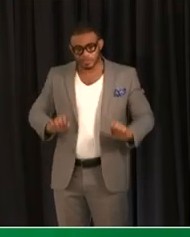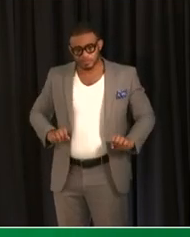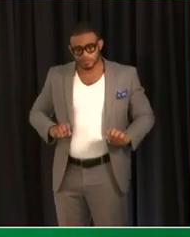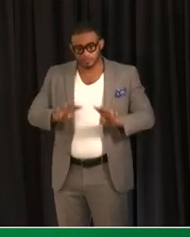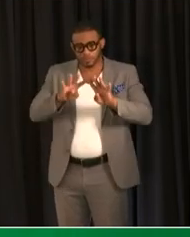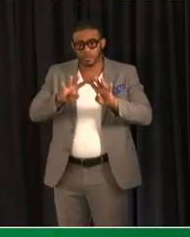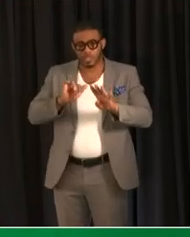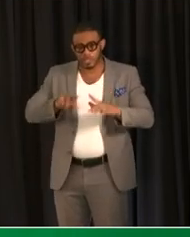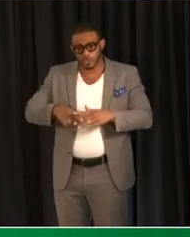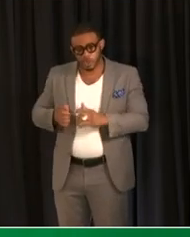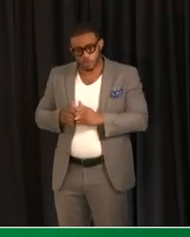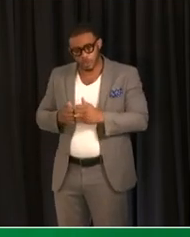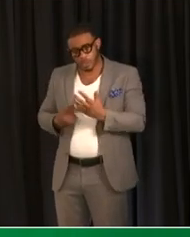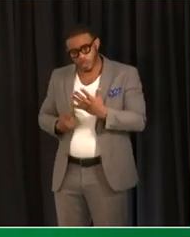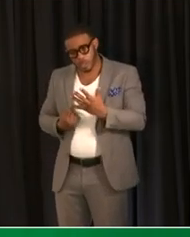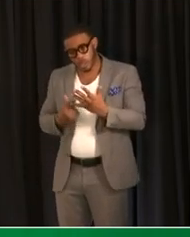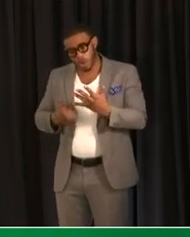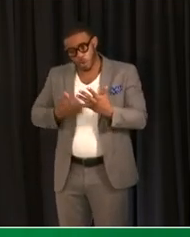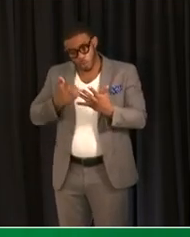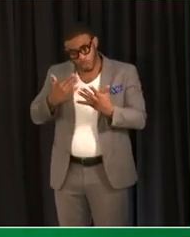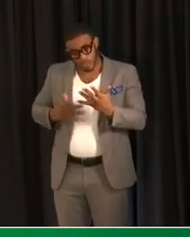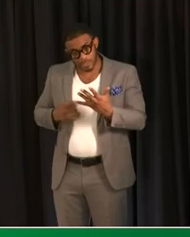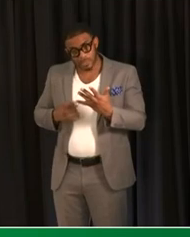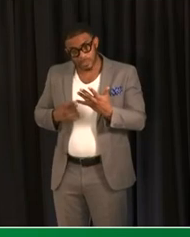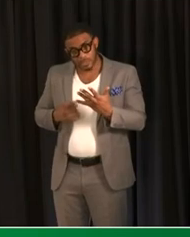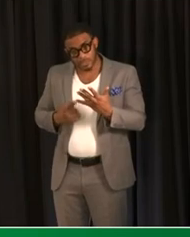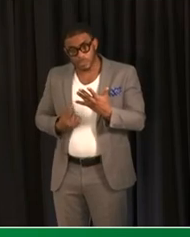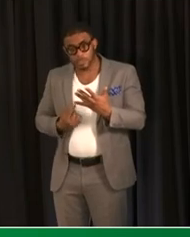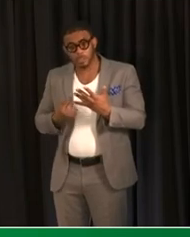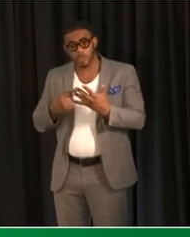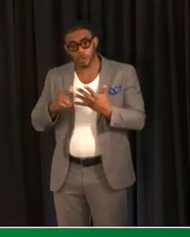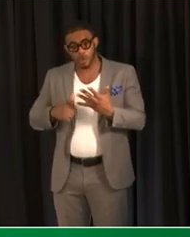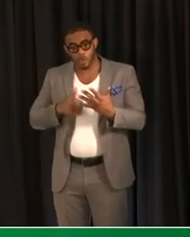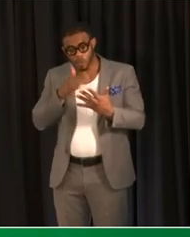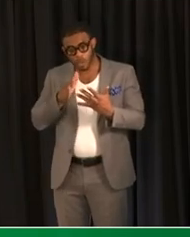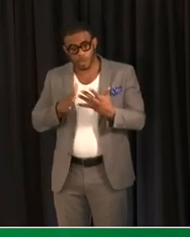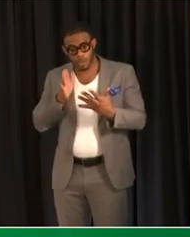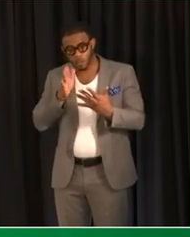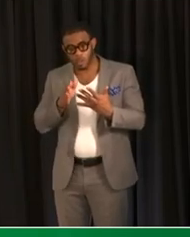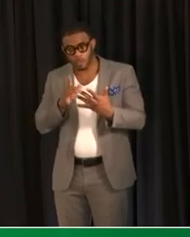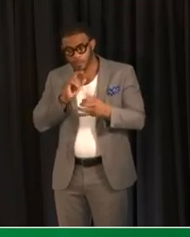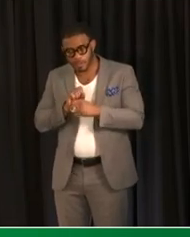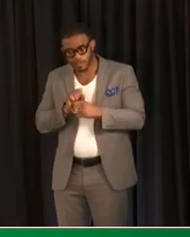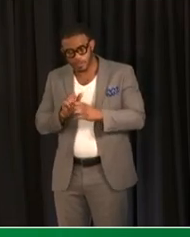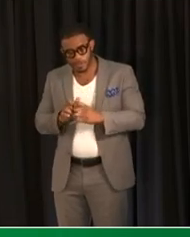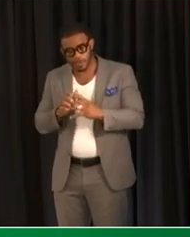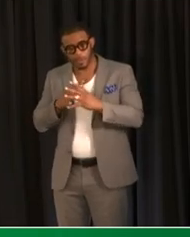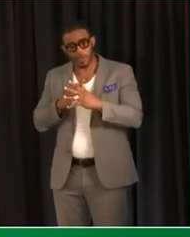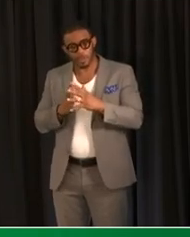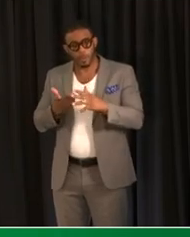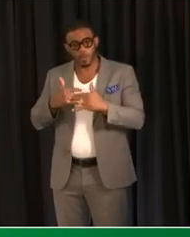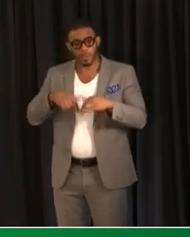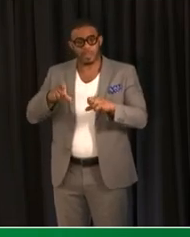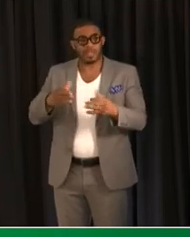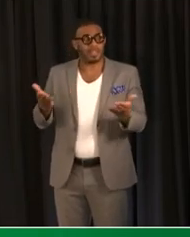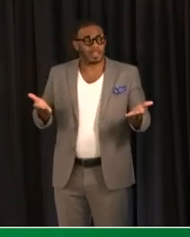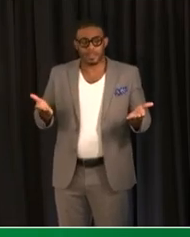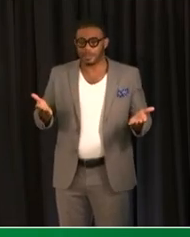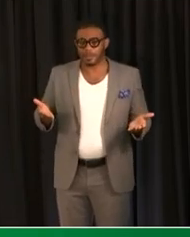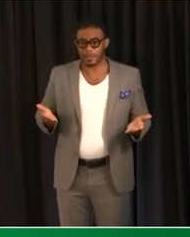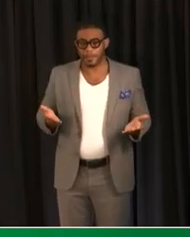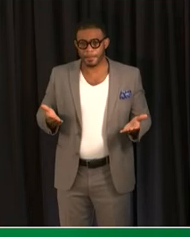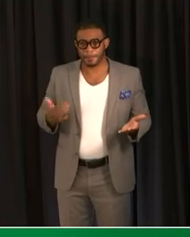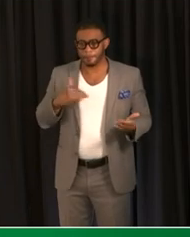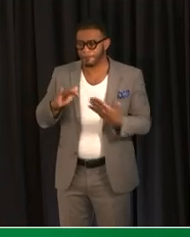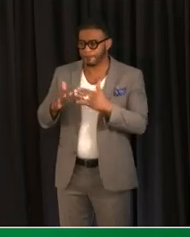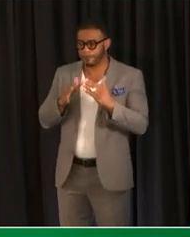from bottom up. Let's start with our residents, and our residents will literally build what we need